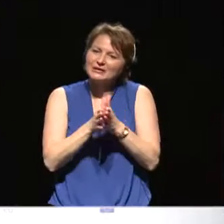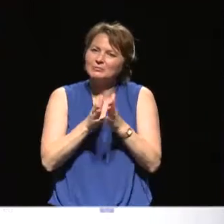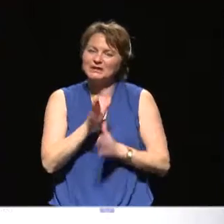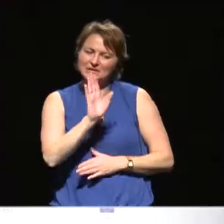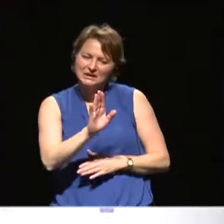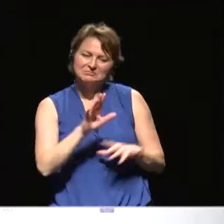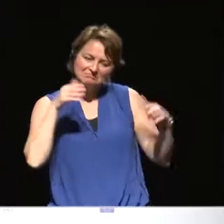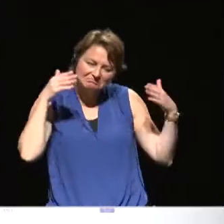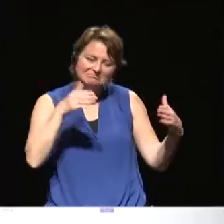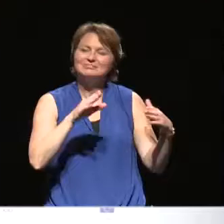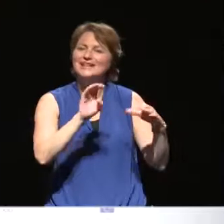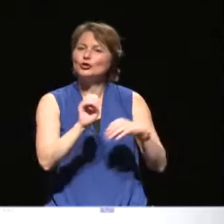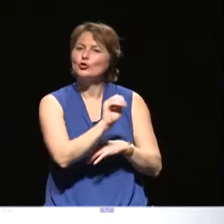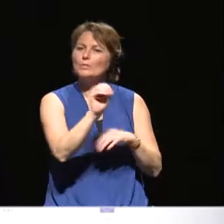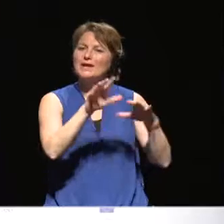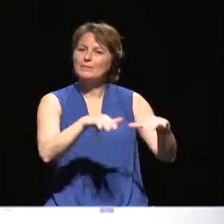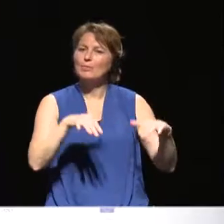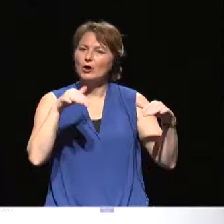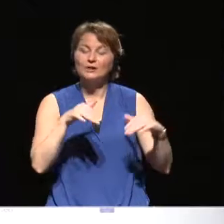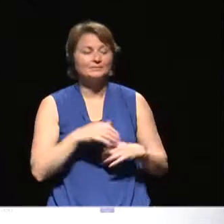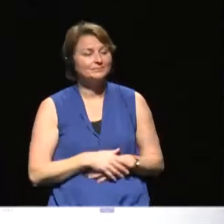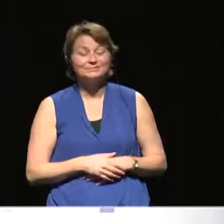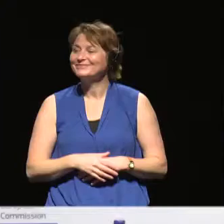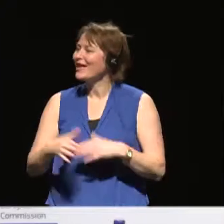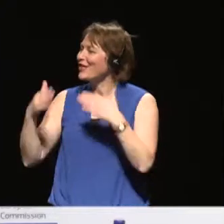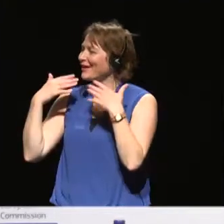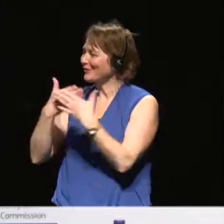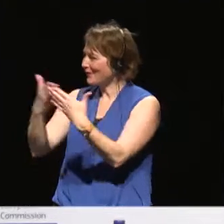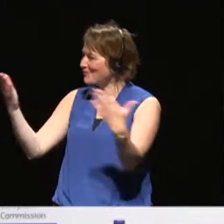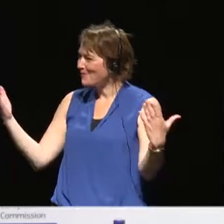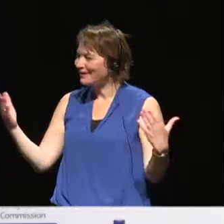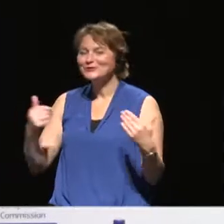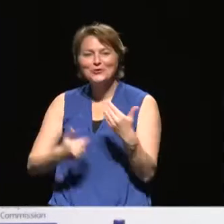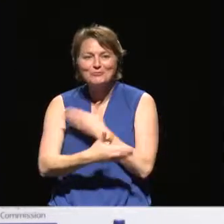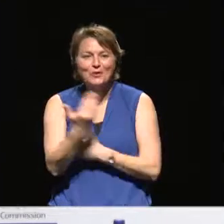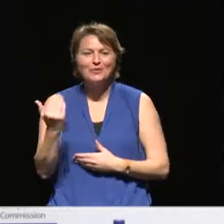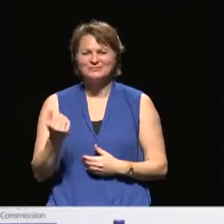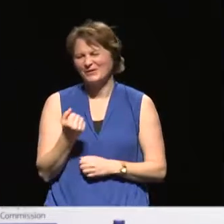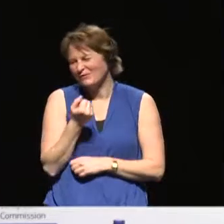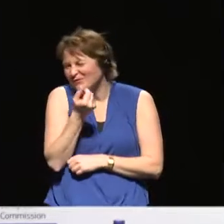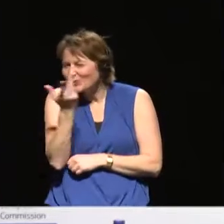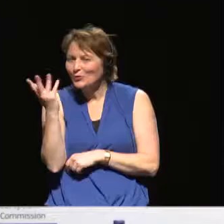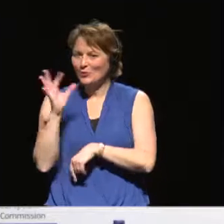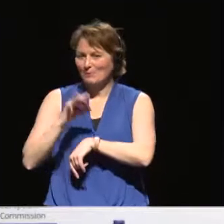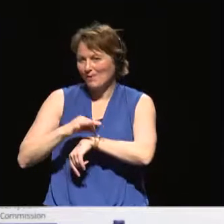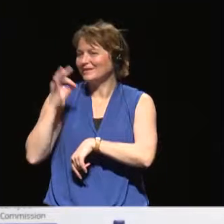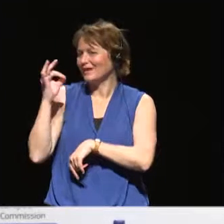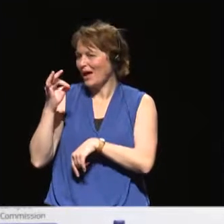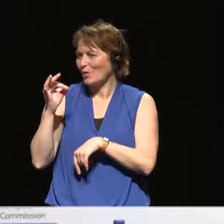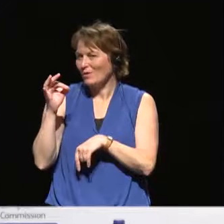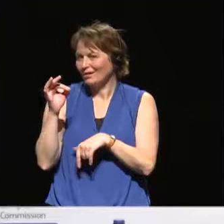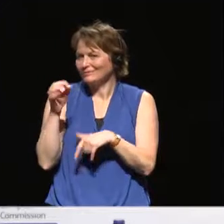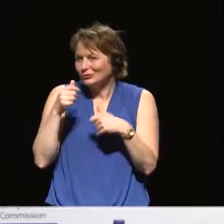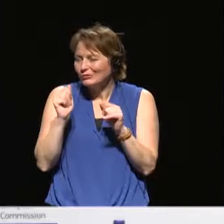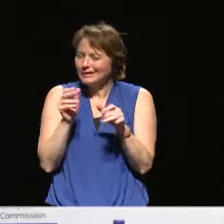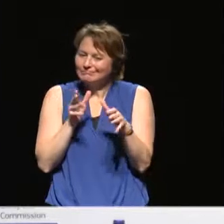floor. Thank you very much, and good morning to all of you. In just a few minutes, let me sketch out why the